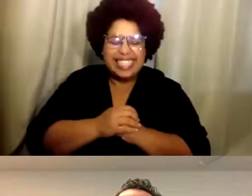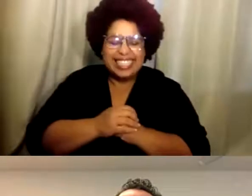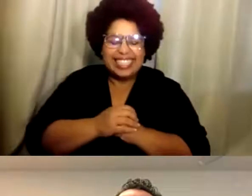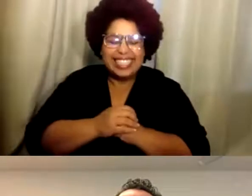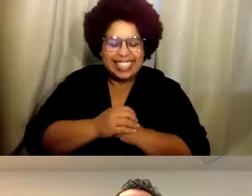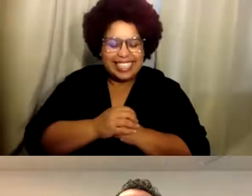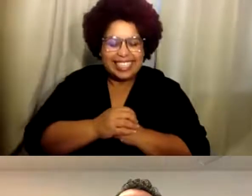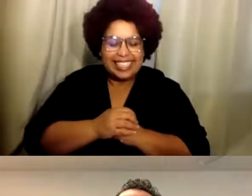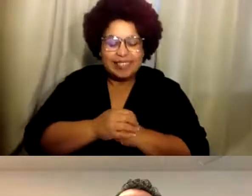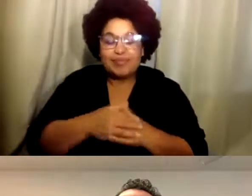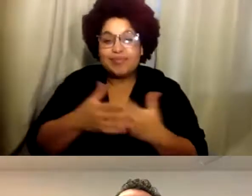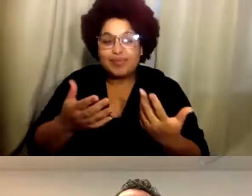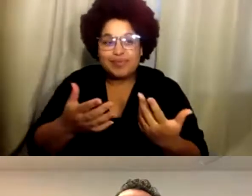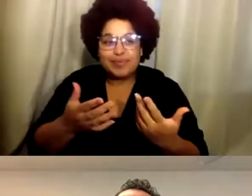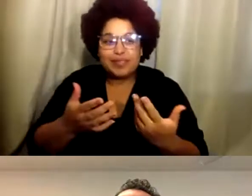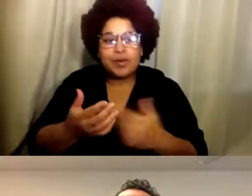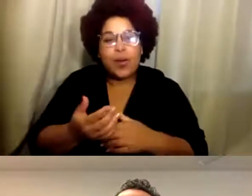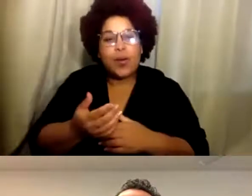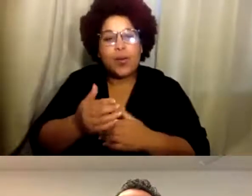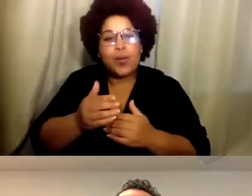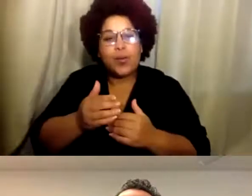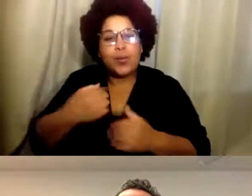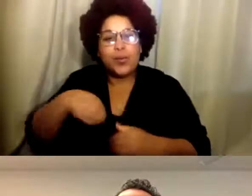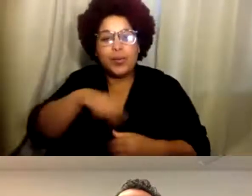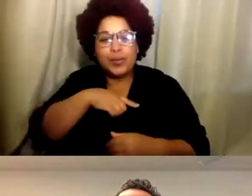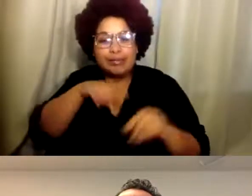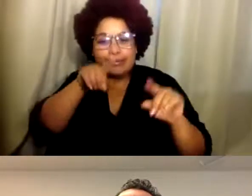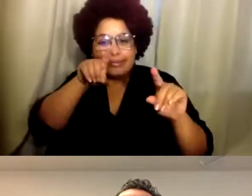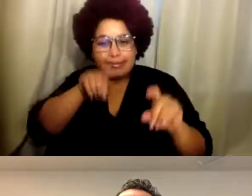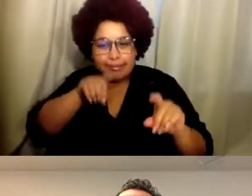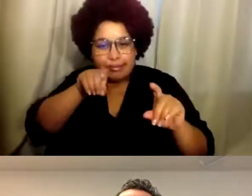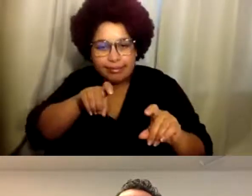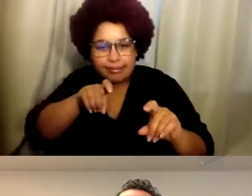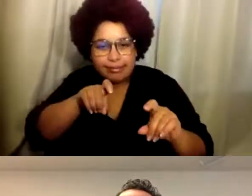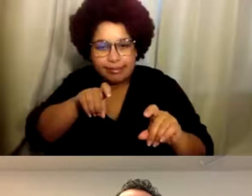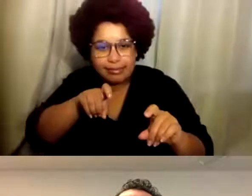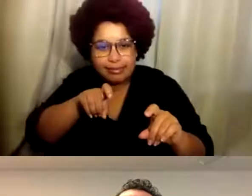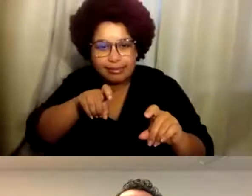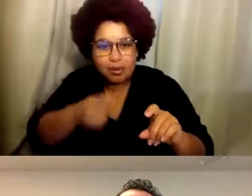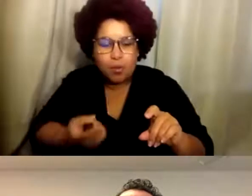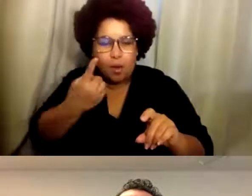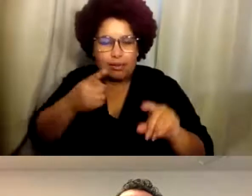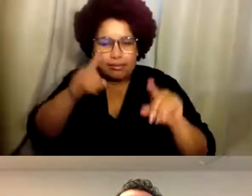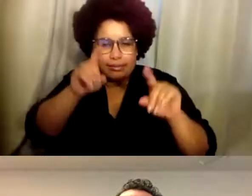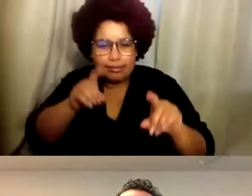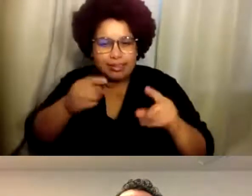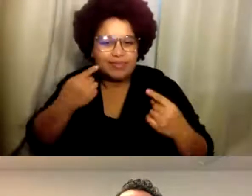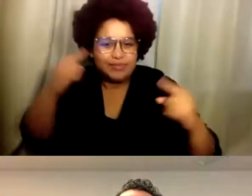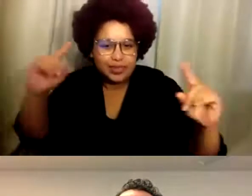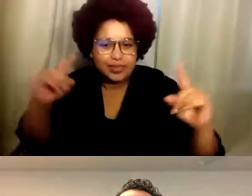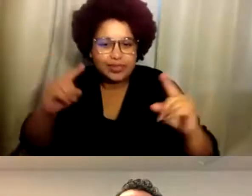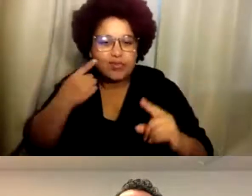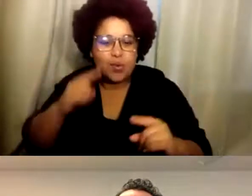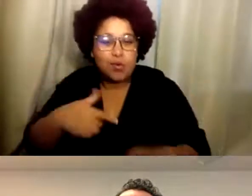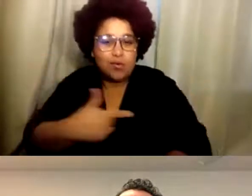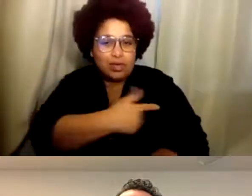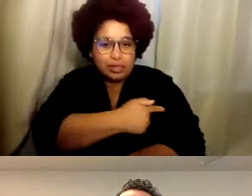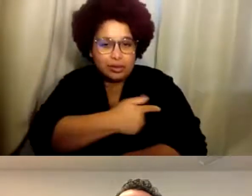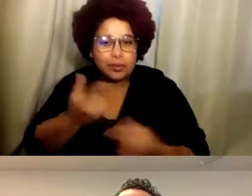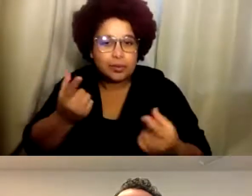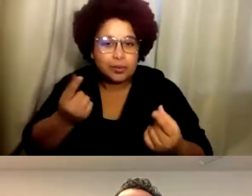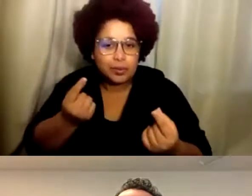So, the way we test one of the ways we test the effectiveness of the vaccine is we